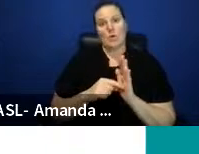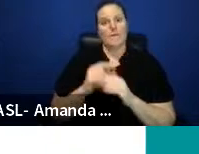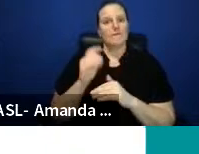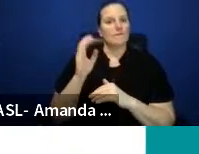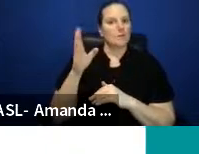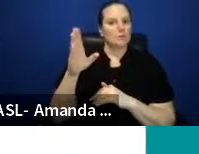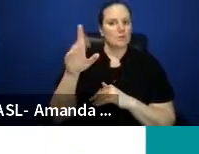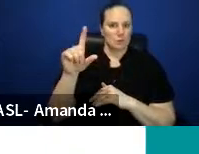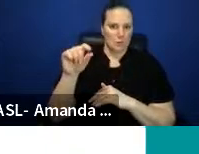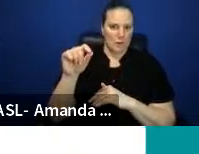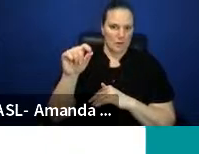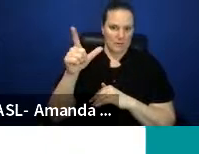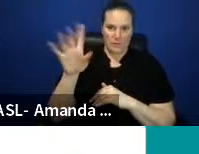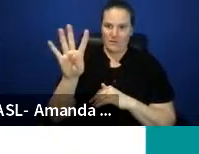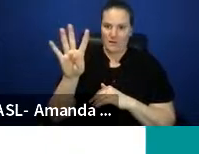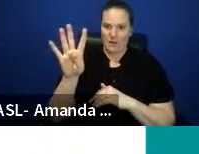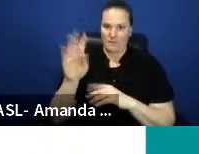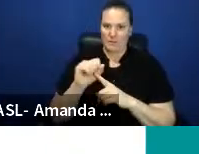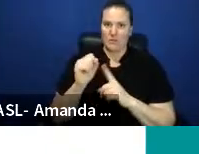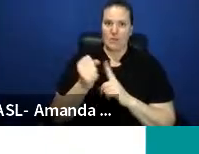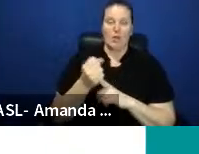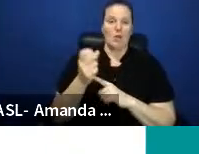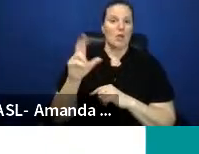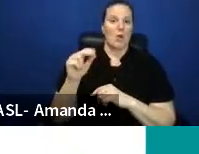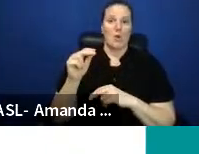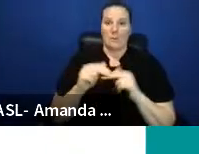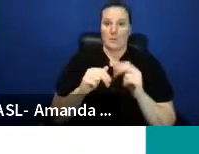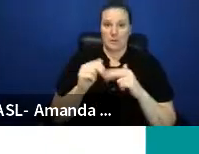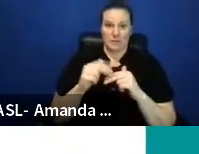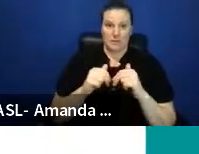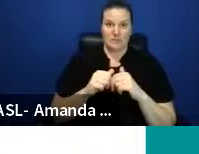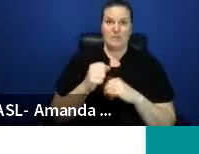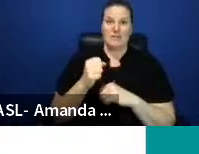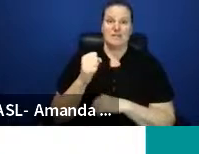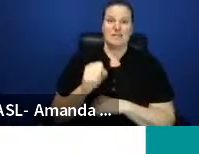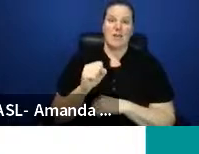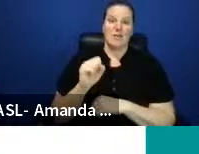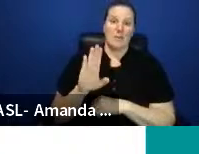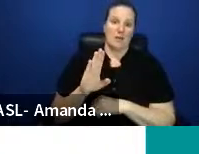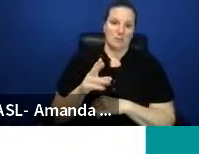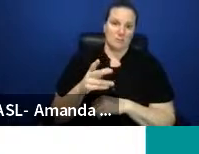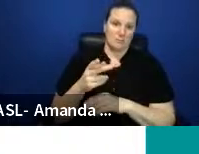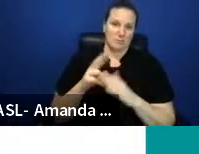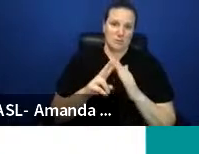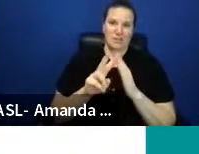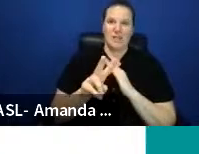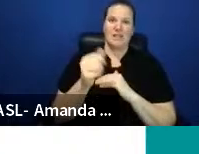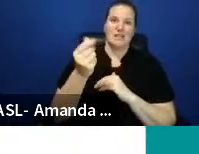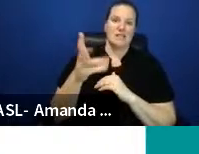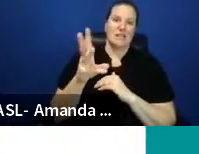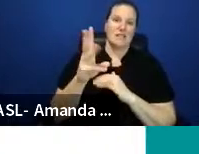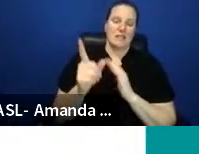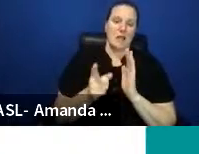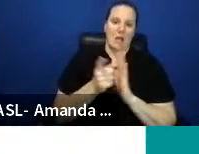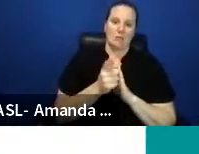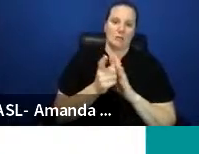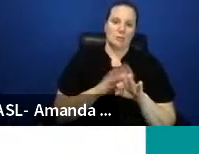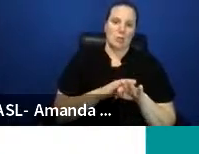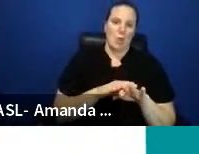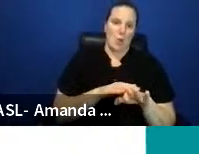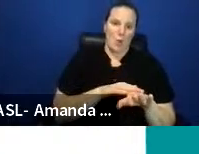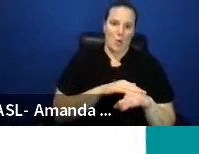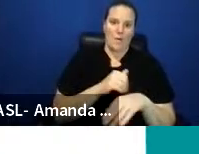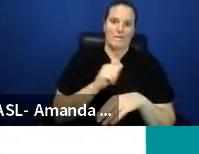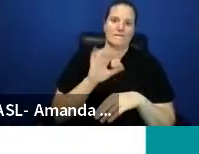future 2045 condition. So for the no build, southbound congestion is predicted to be 16 hours, starting